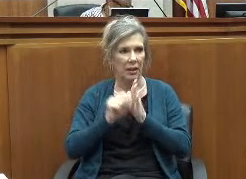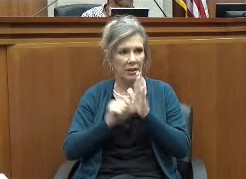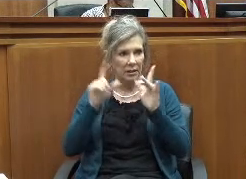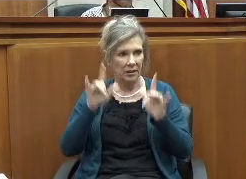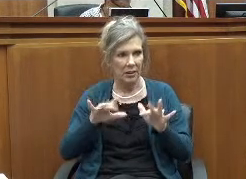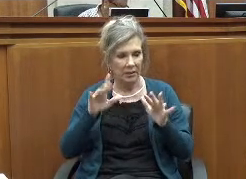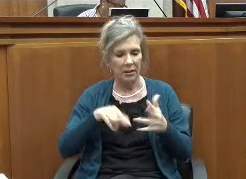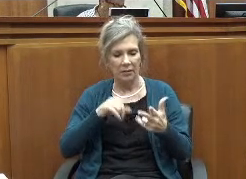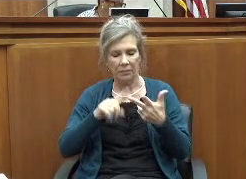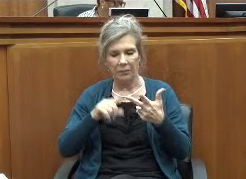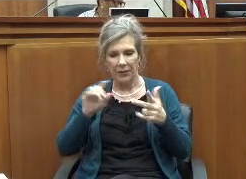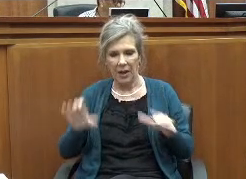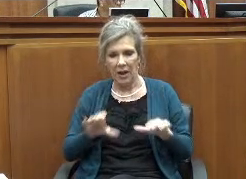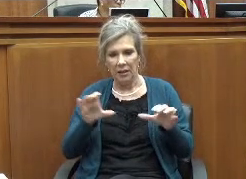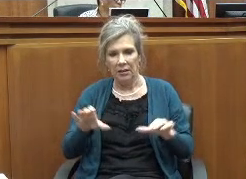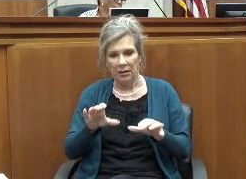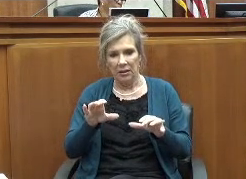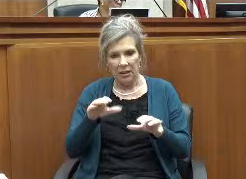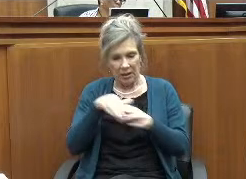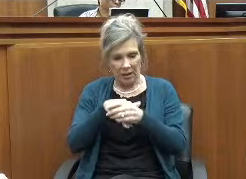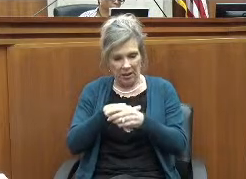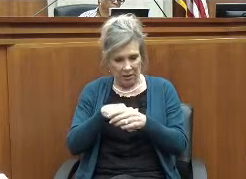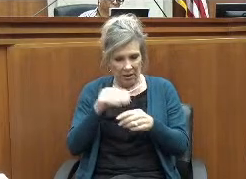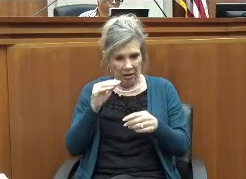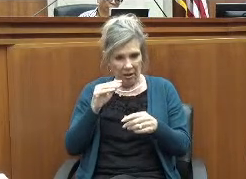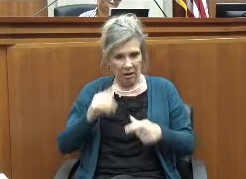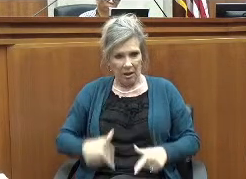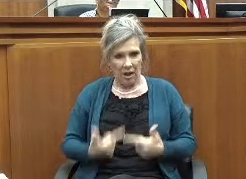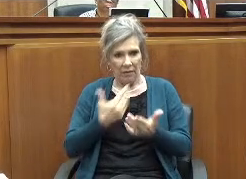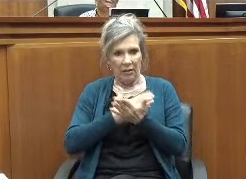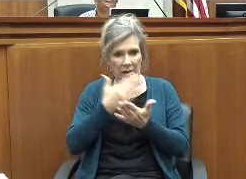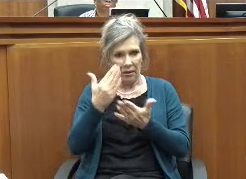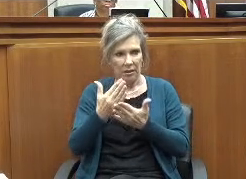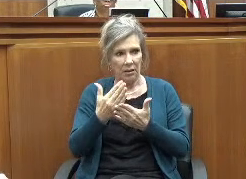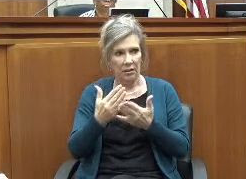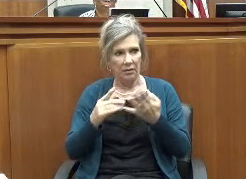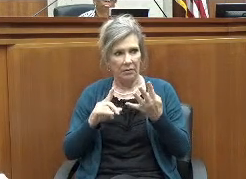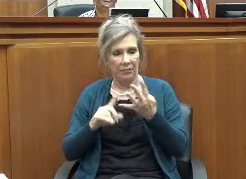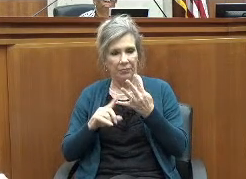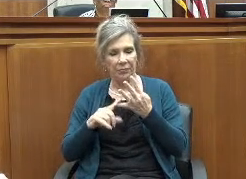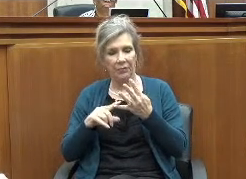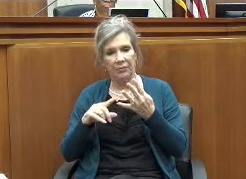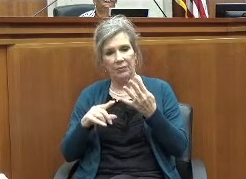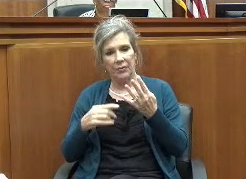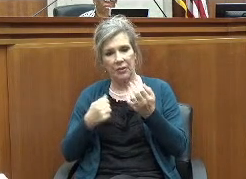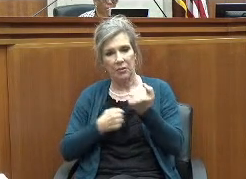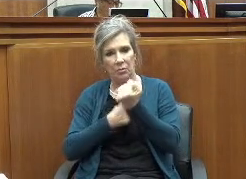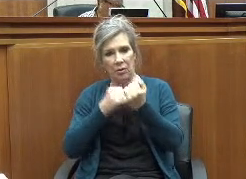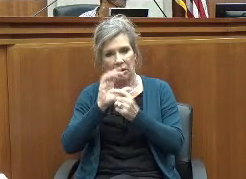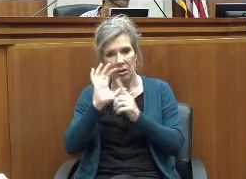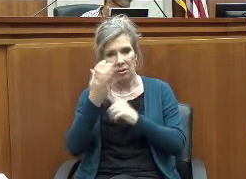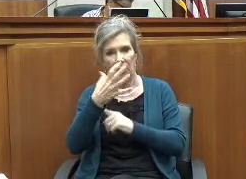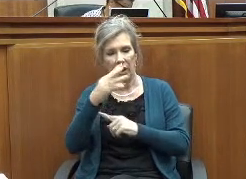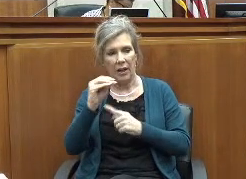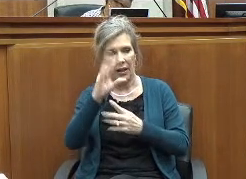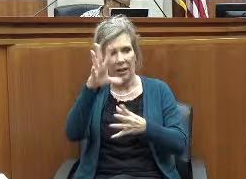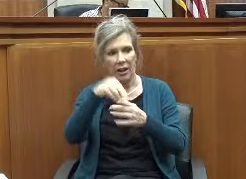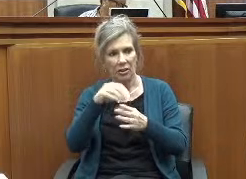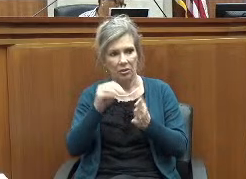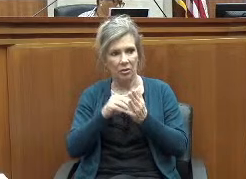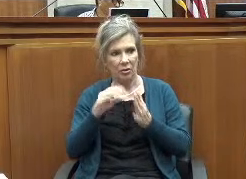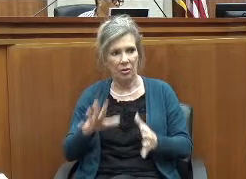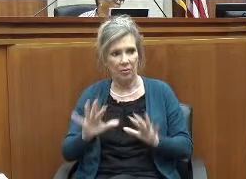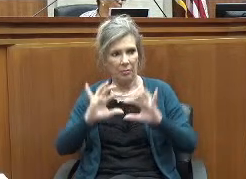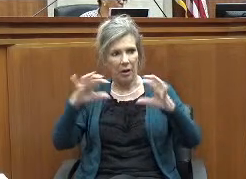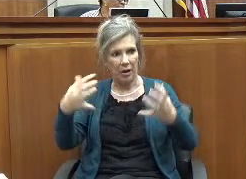participation in live lessons, and more to build a strong school culture and engage student body. LACA will provide a learning